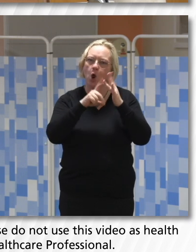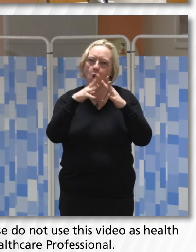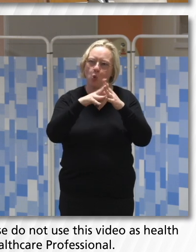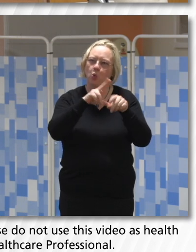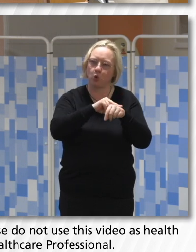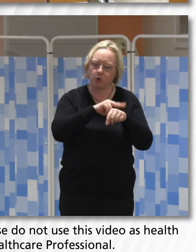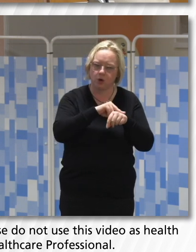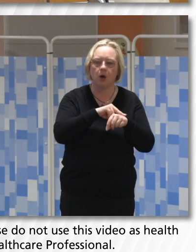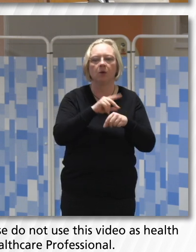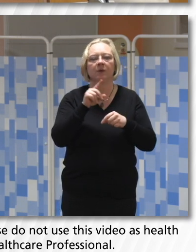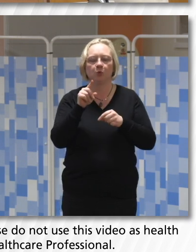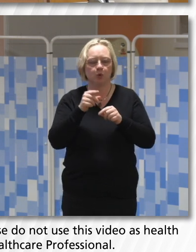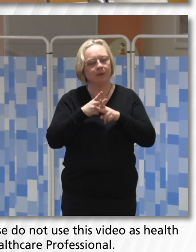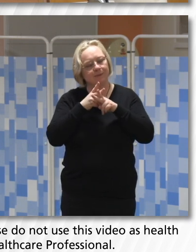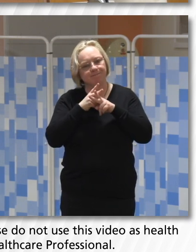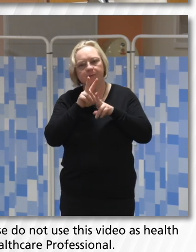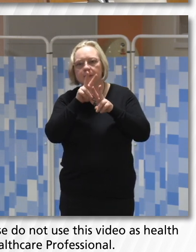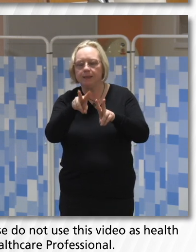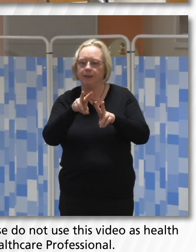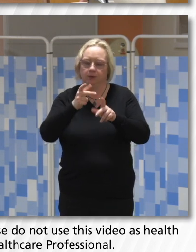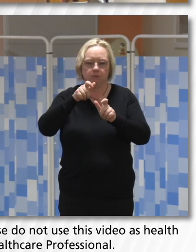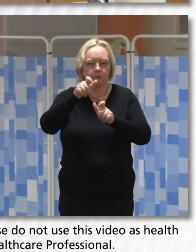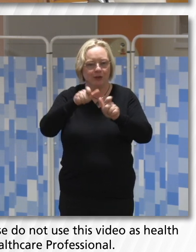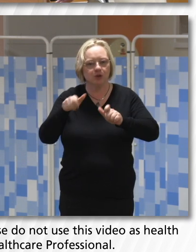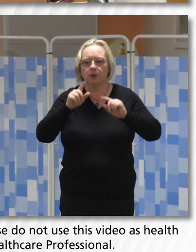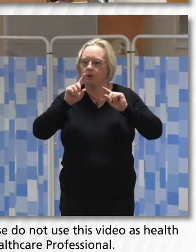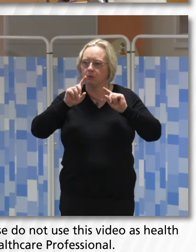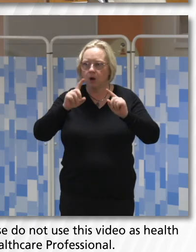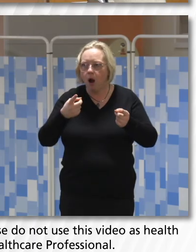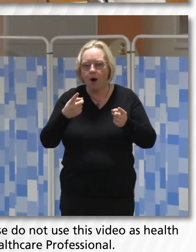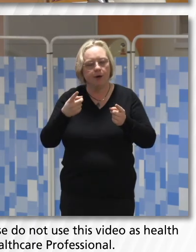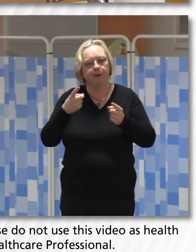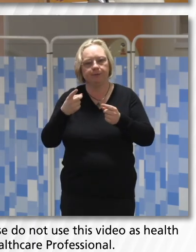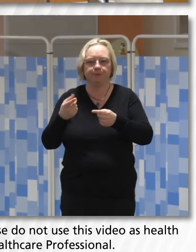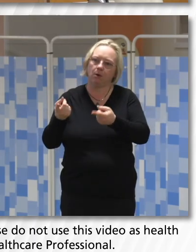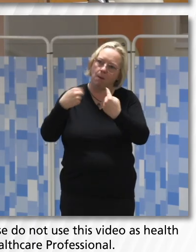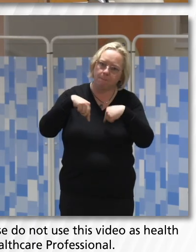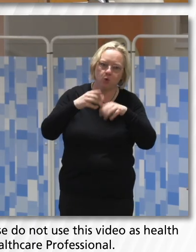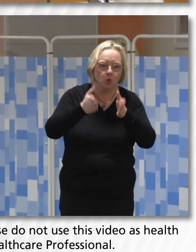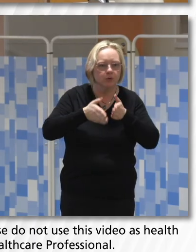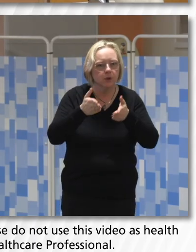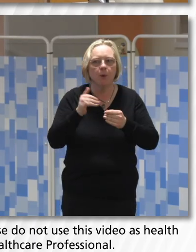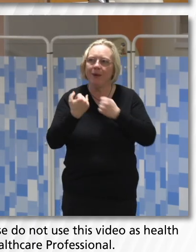the patients that are not able to access our clinic due to advanced condition, frailty, or